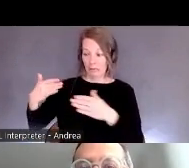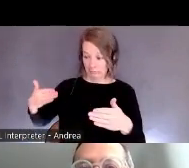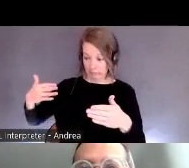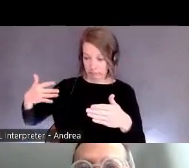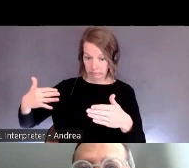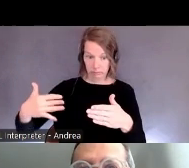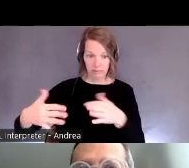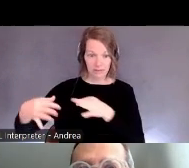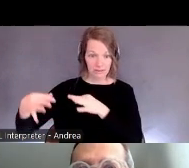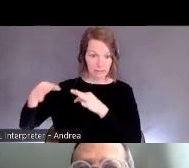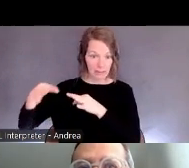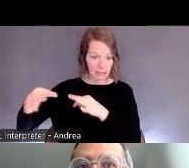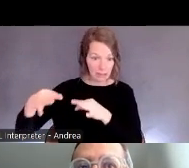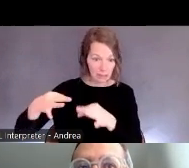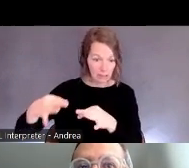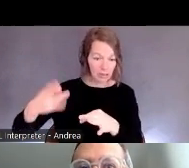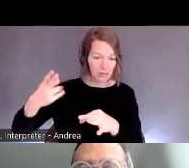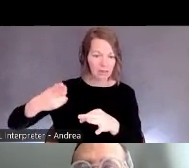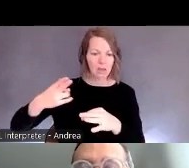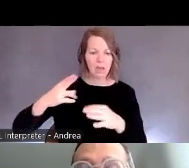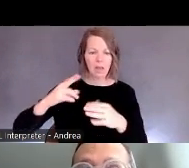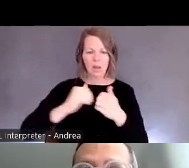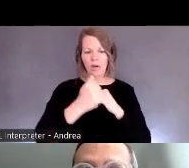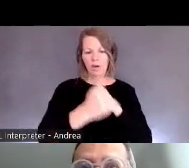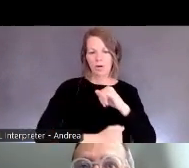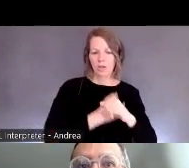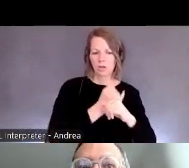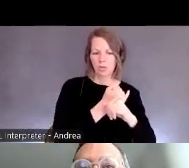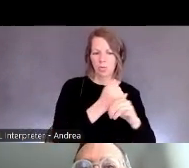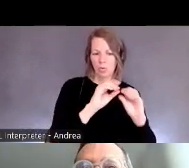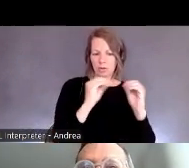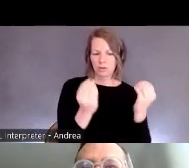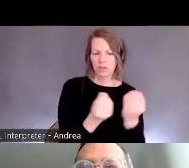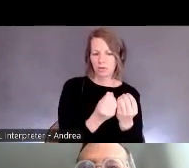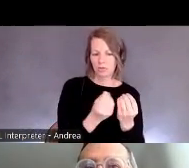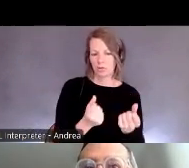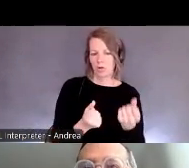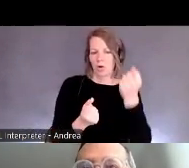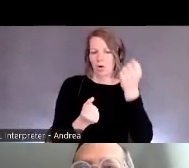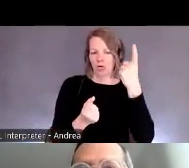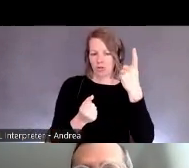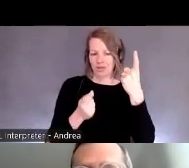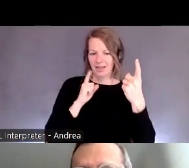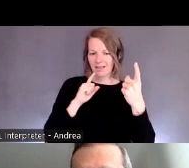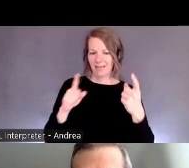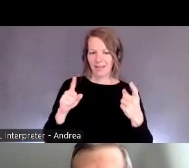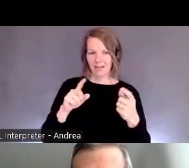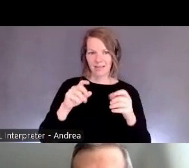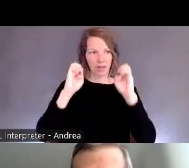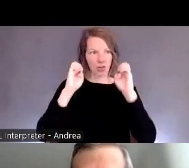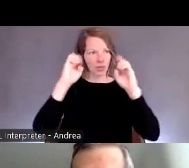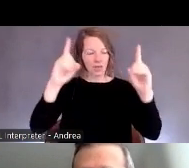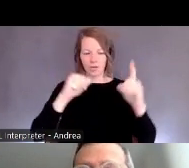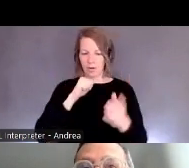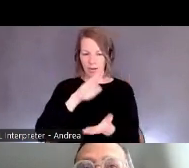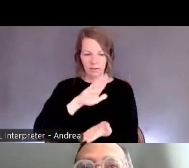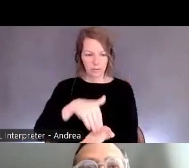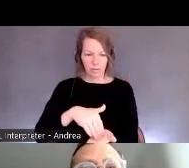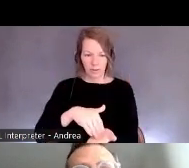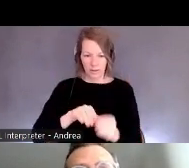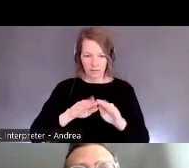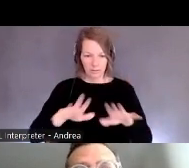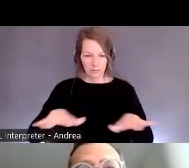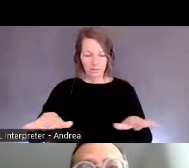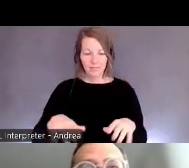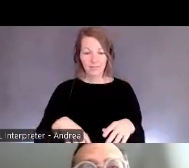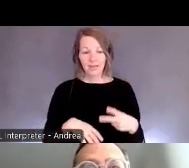how the international organizations understand decentralization of education. A second